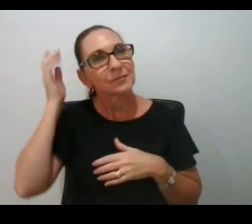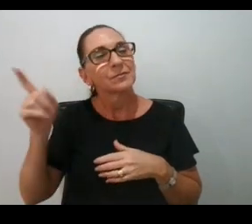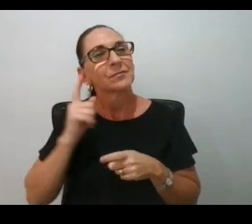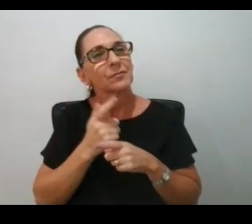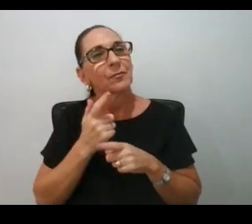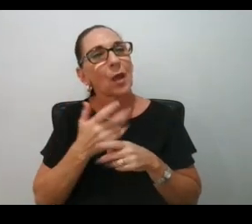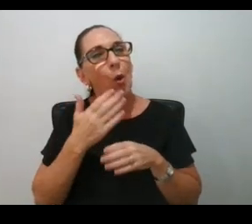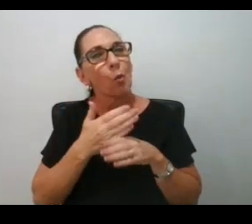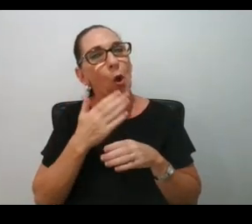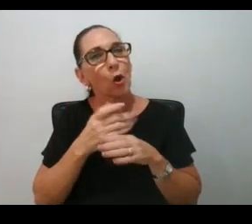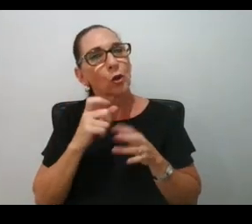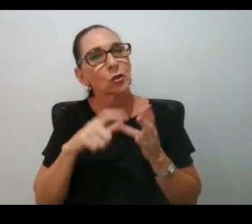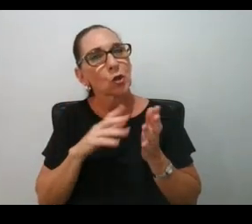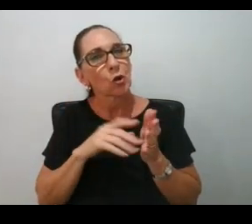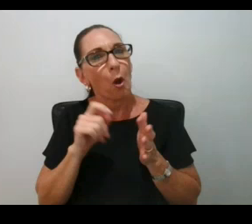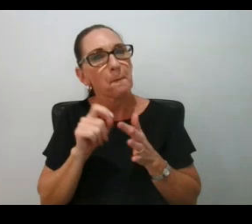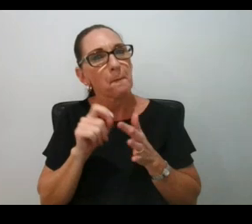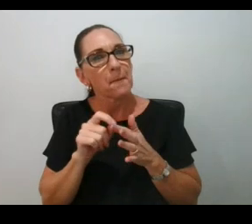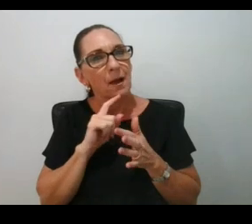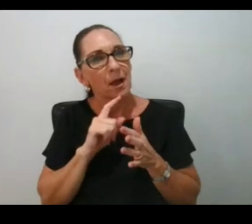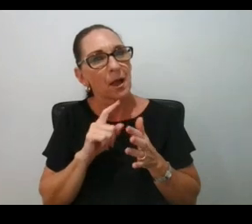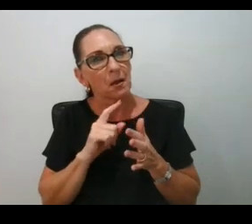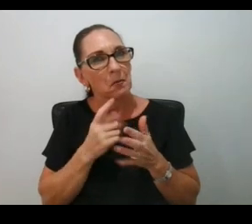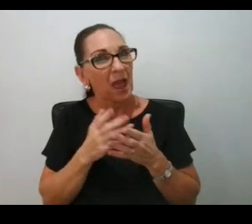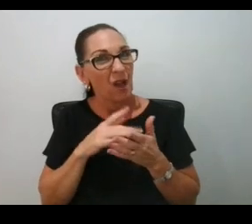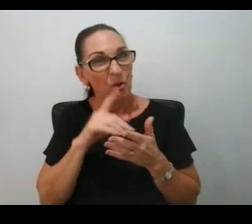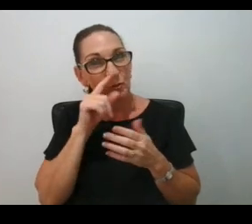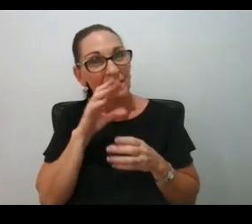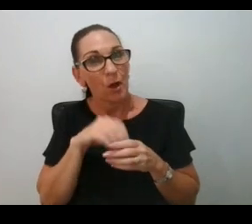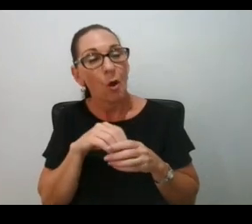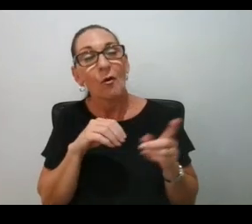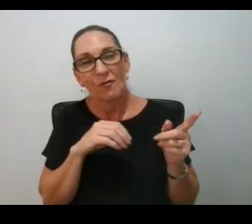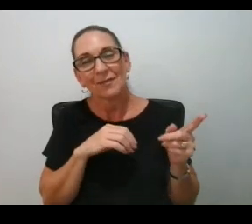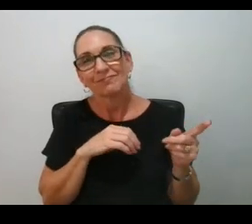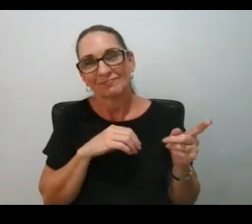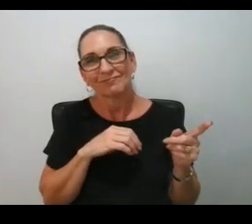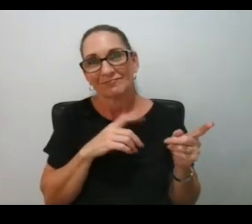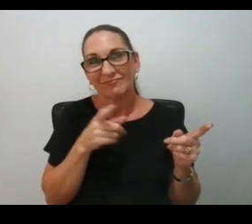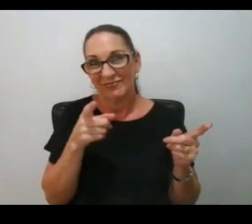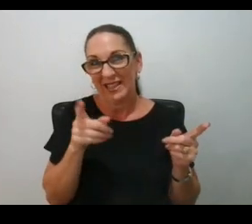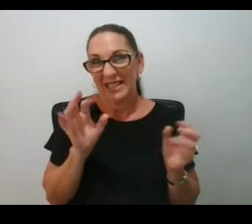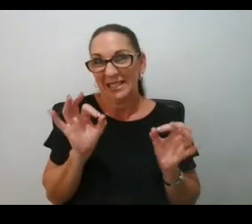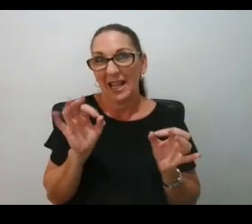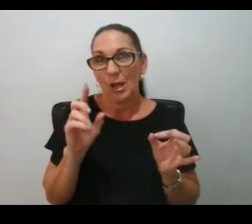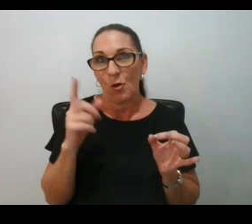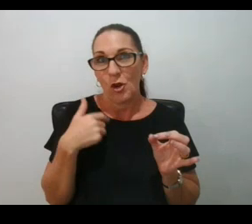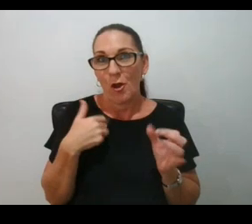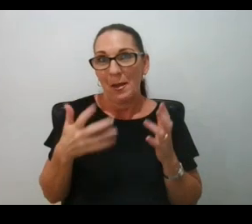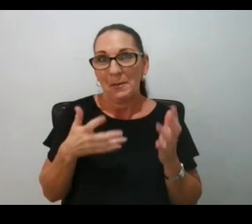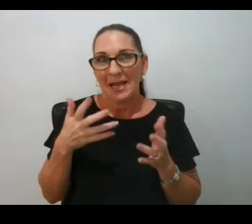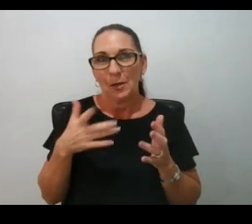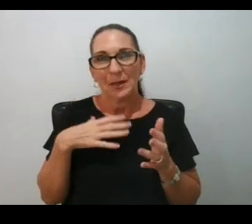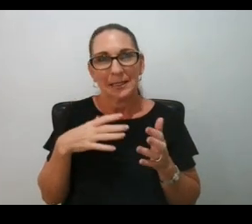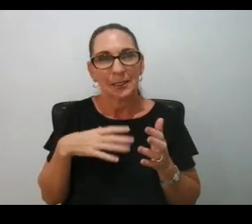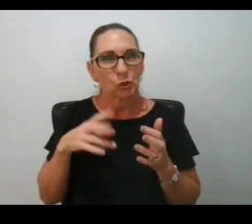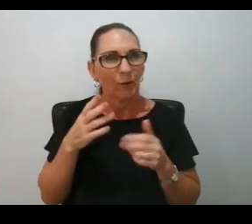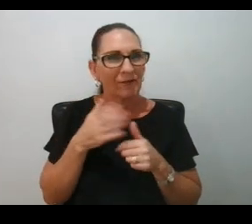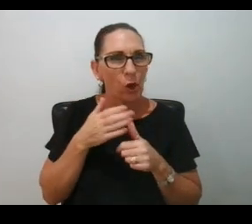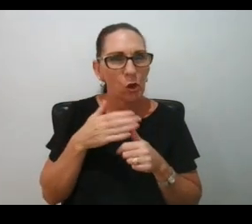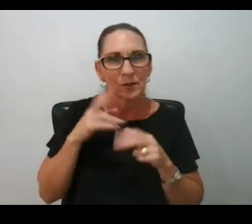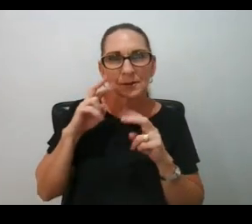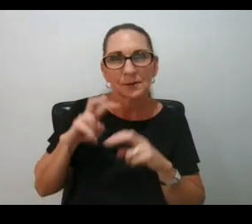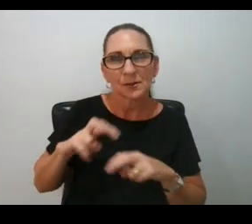come into it. Yeah. How would that kind of play? Yeah, so that's exactly the sorts of things I'm suggesting we need to look at in terms of the